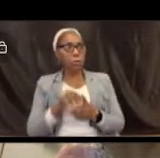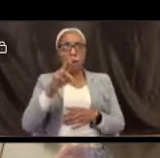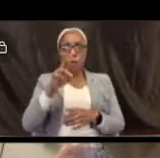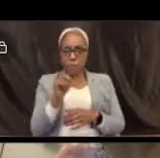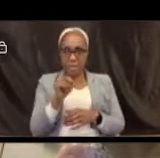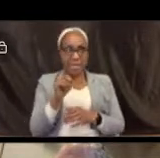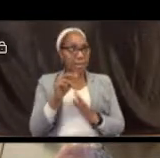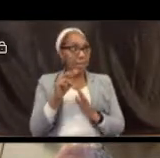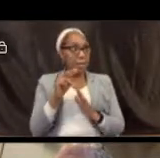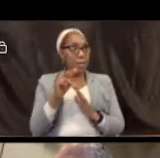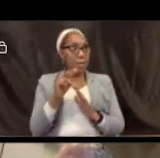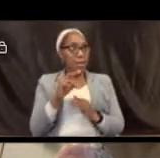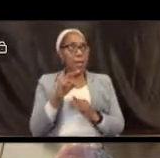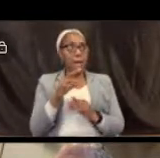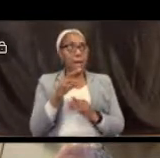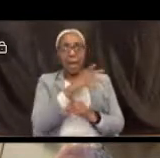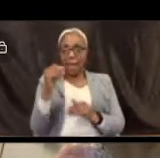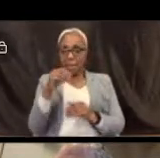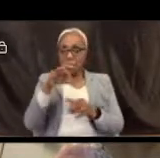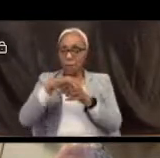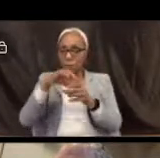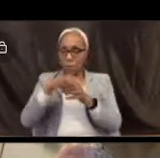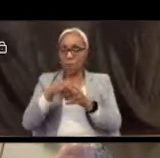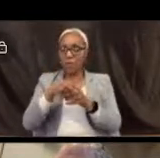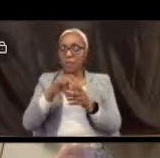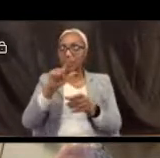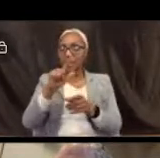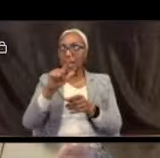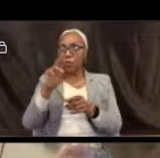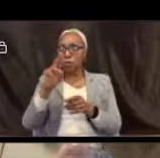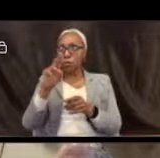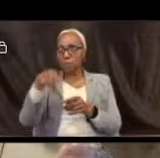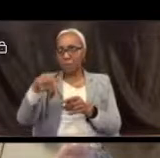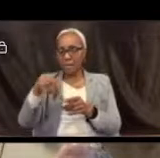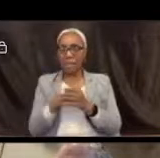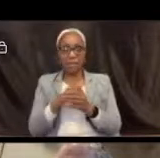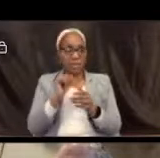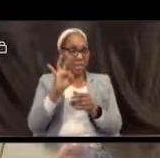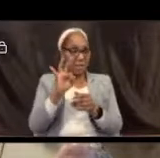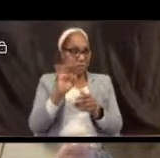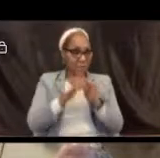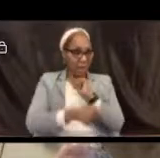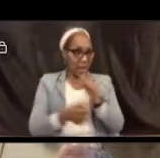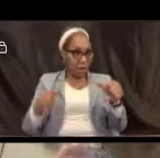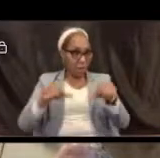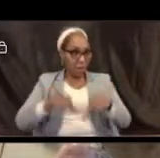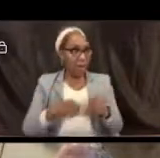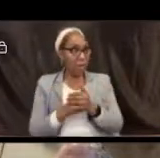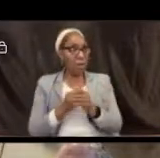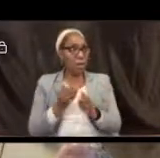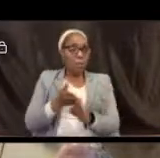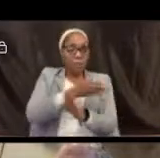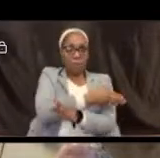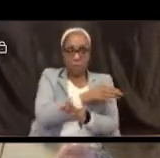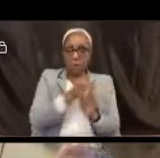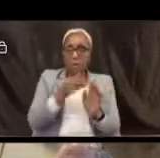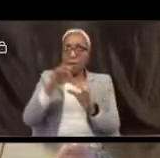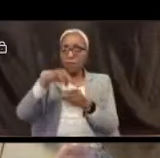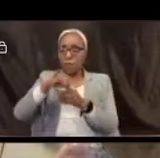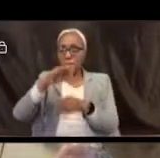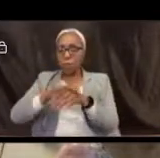read and vote on the land use plan, whether it passes or fails, prior to voting on the